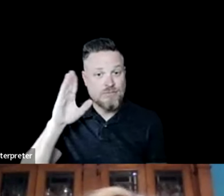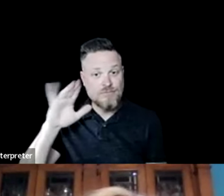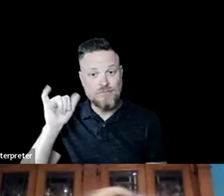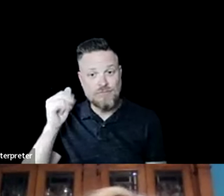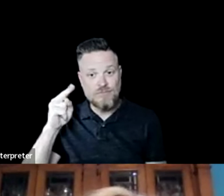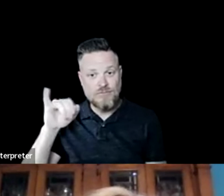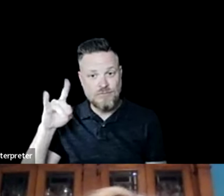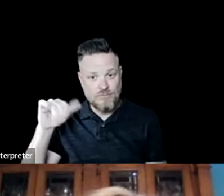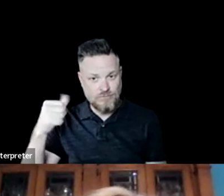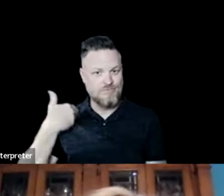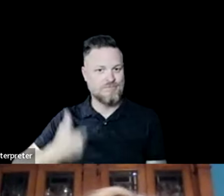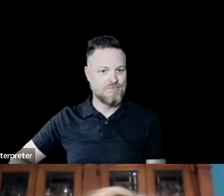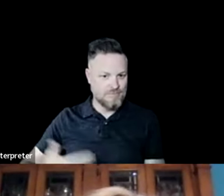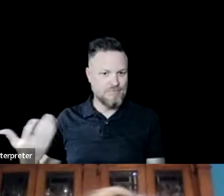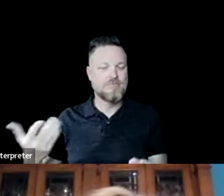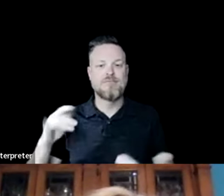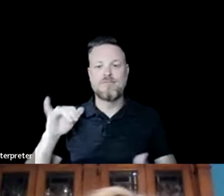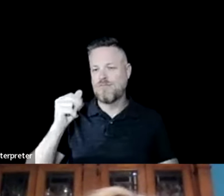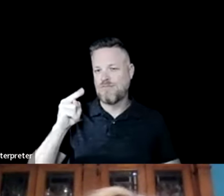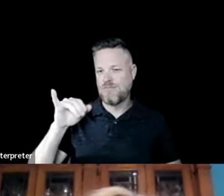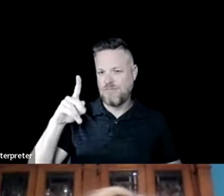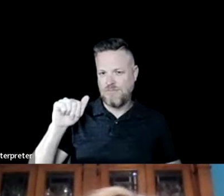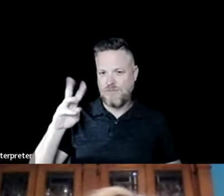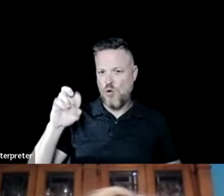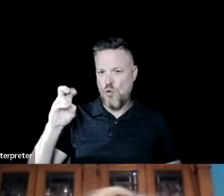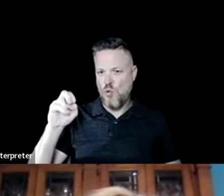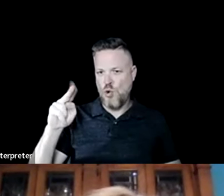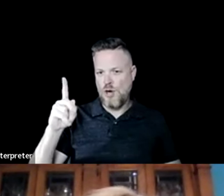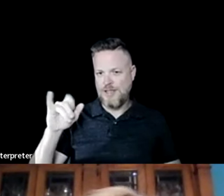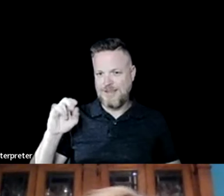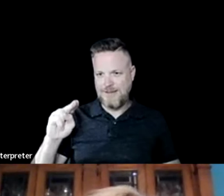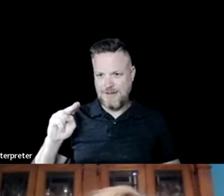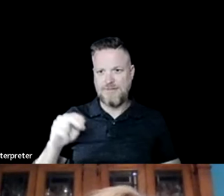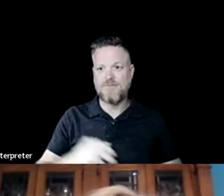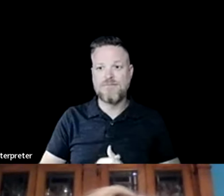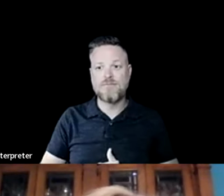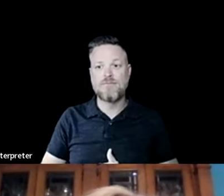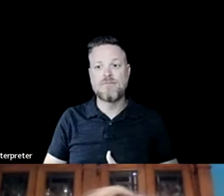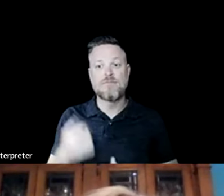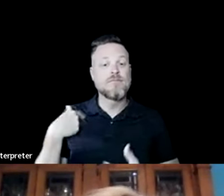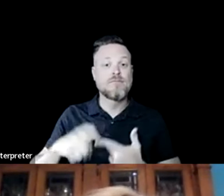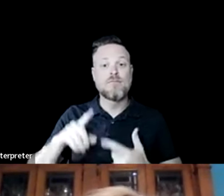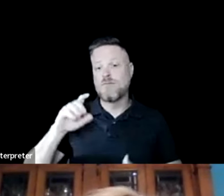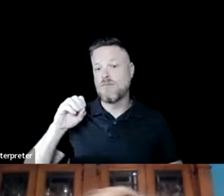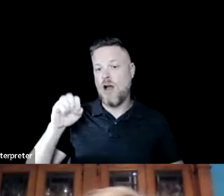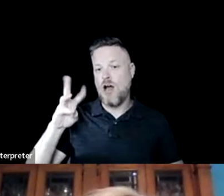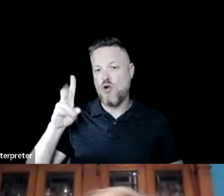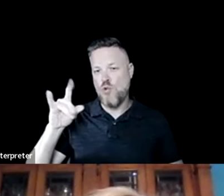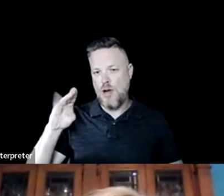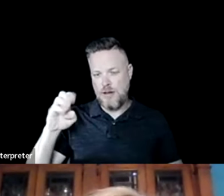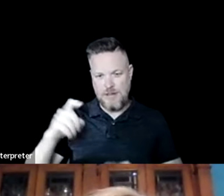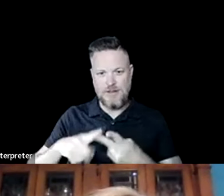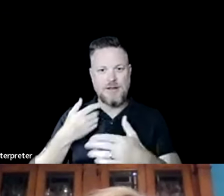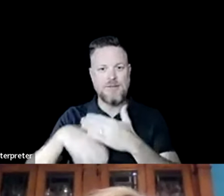like to introduce myself. My name is Jancita Warrington. I am Menominee, Potawatomi, and Ho-Chunk. I was born